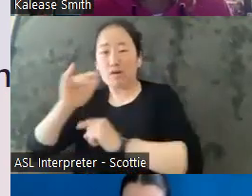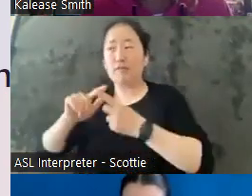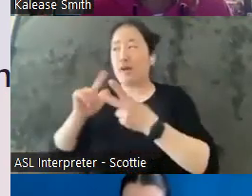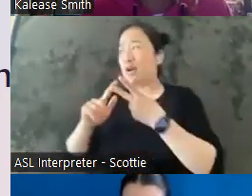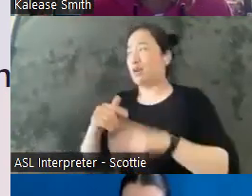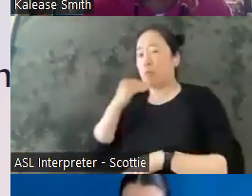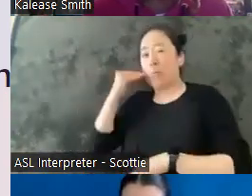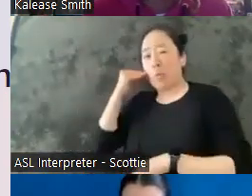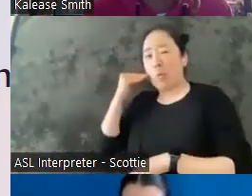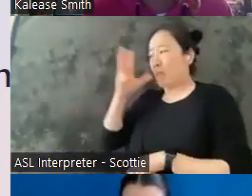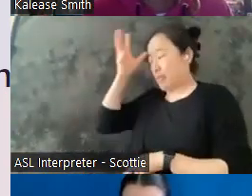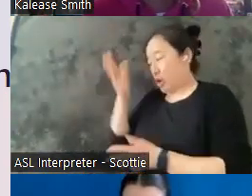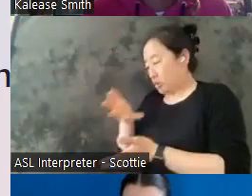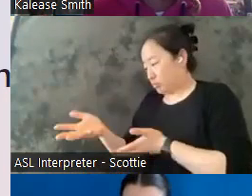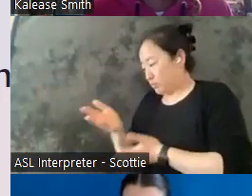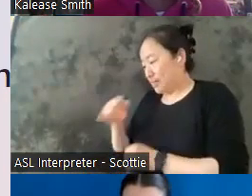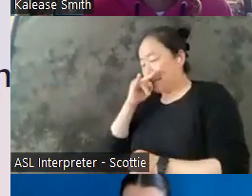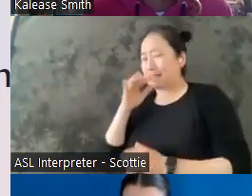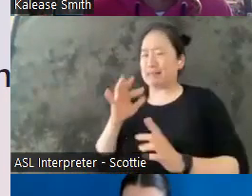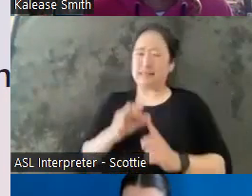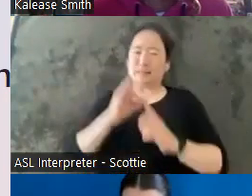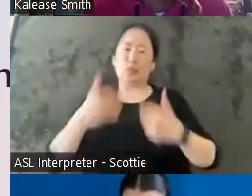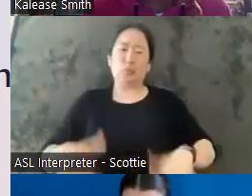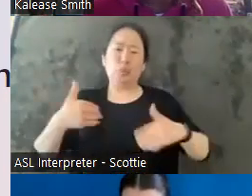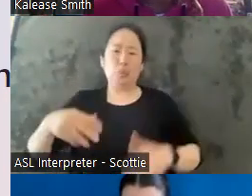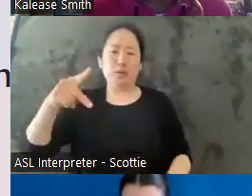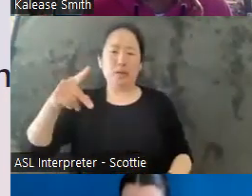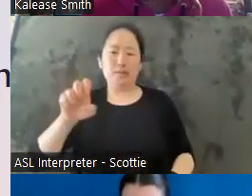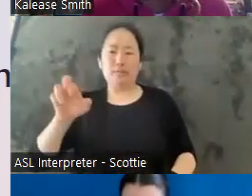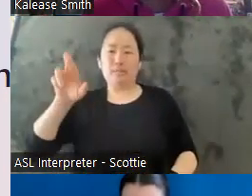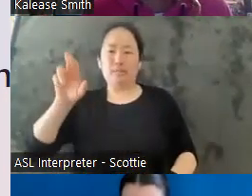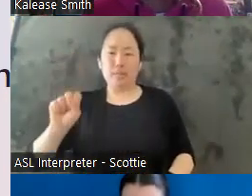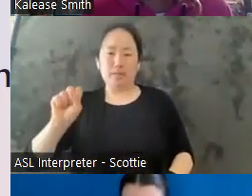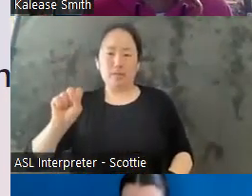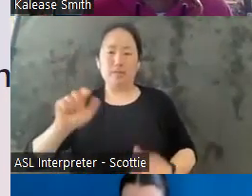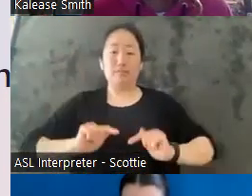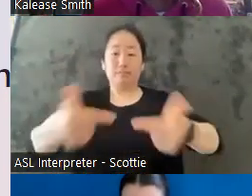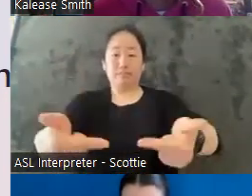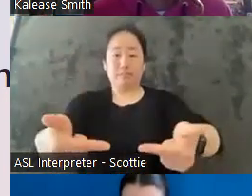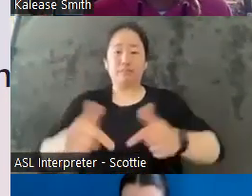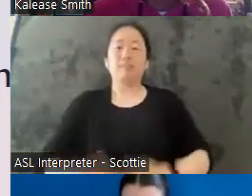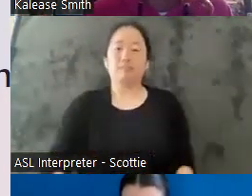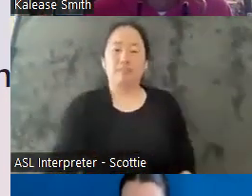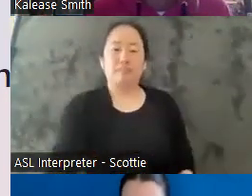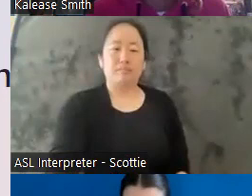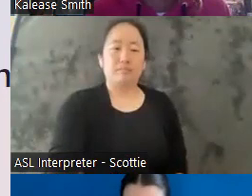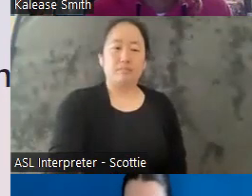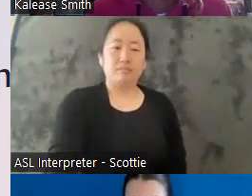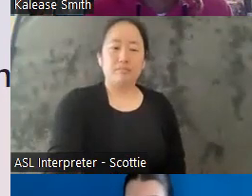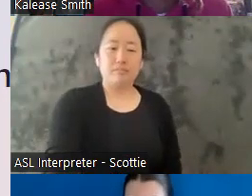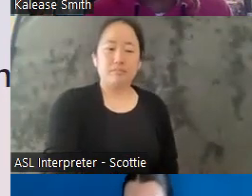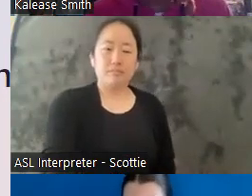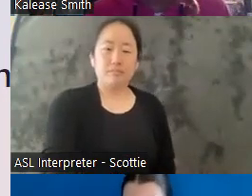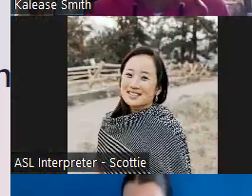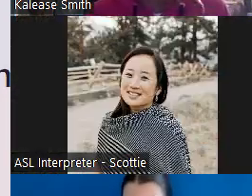and especially peers. That peer-to-peer is huge. I think peers have a lot of influence on other